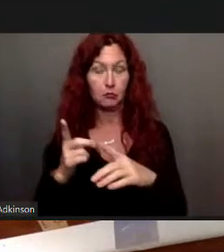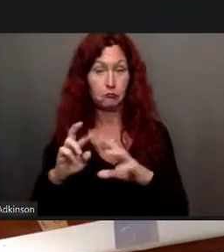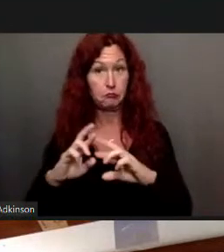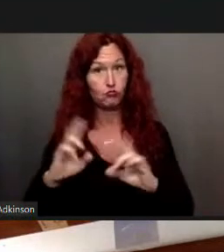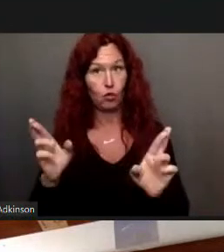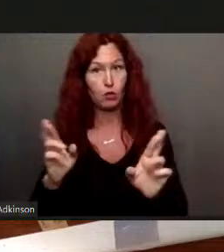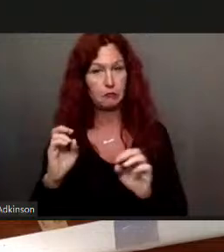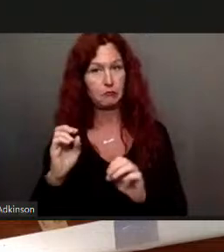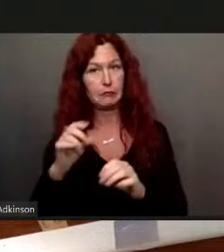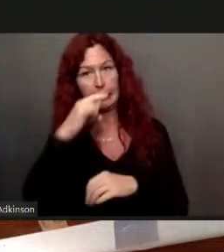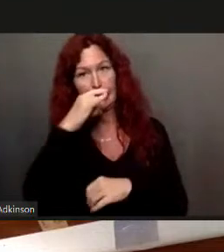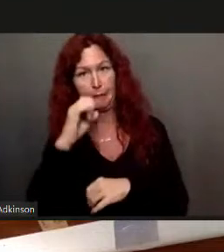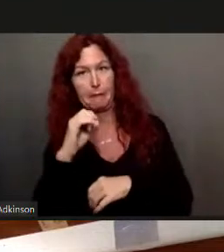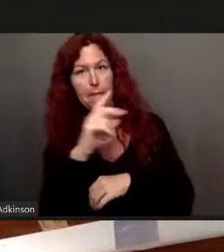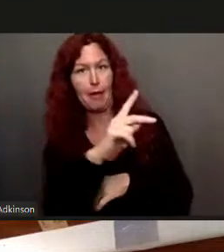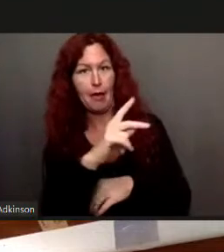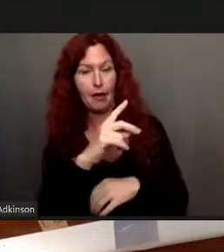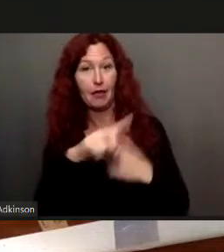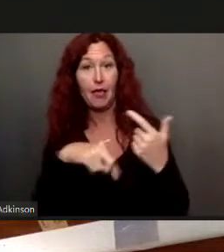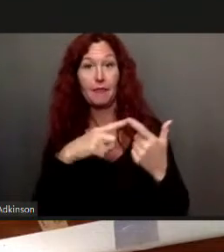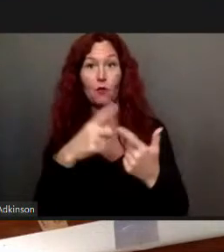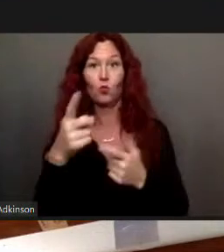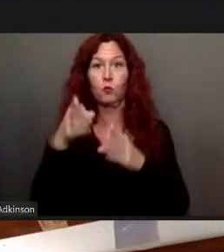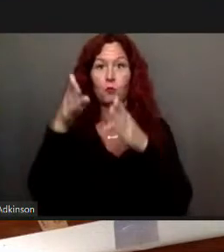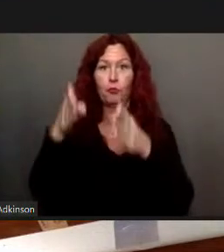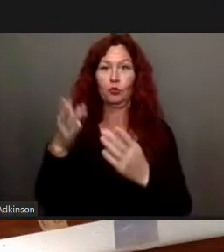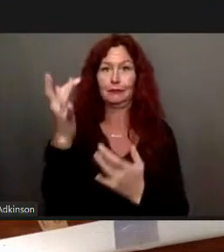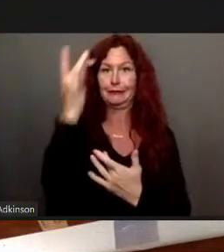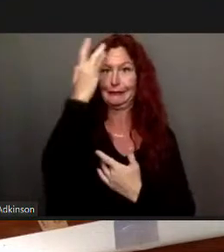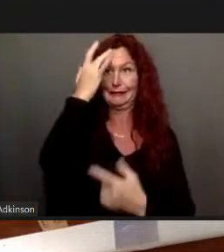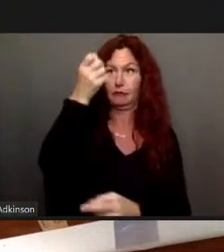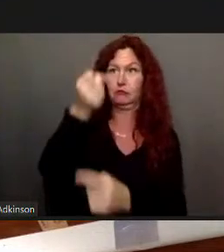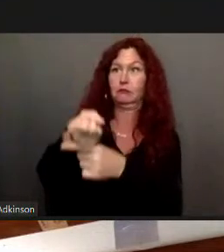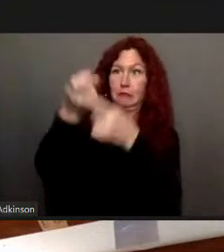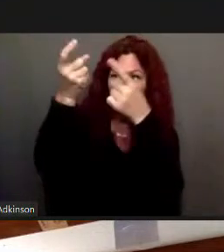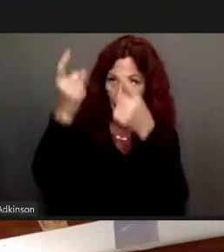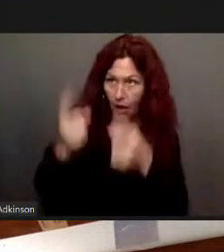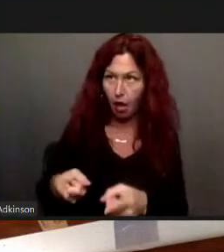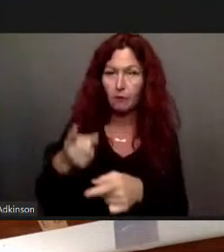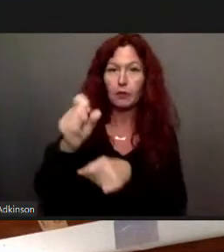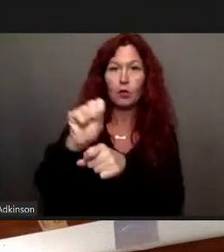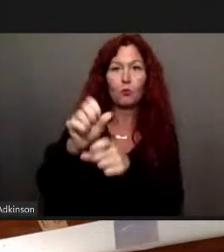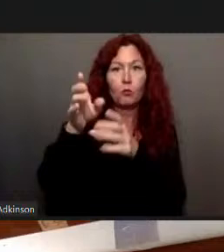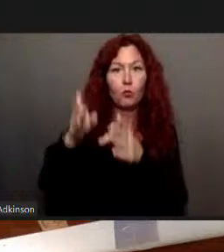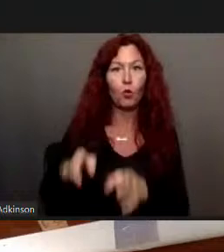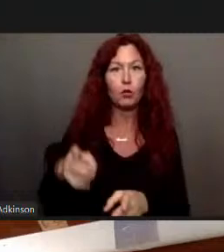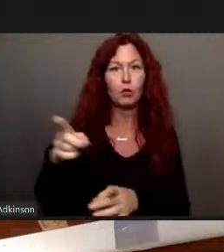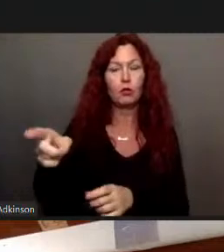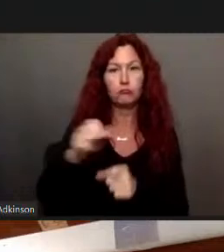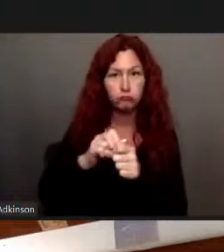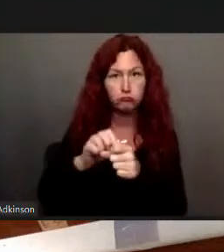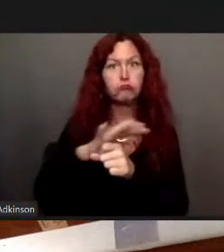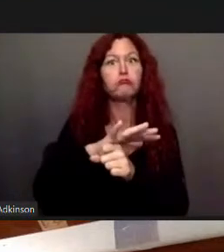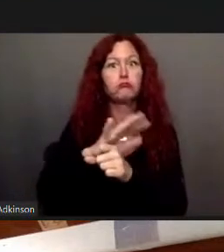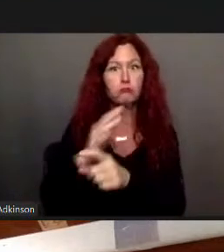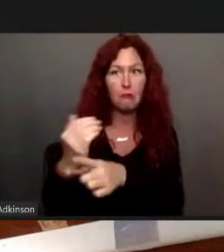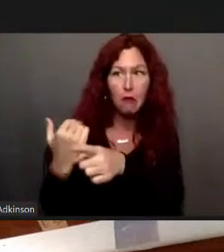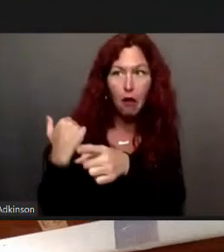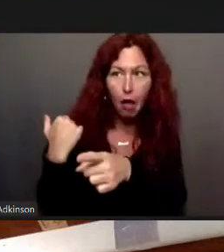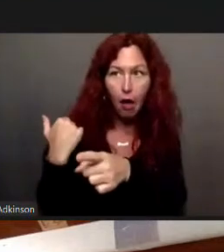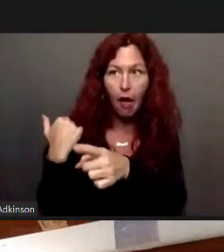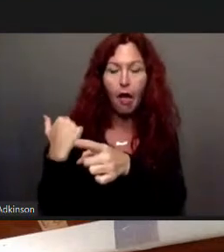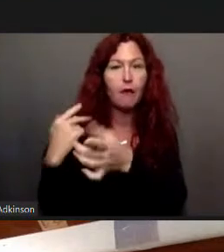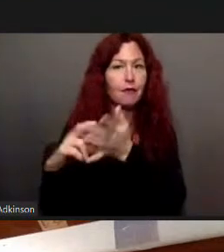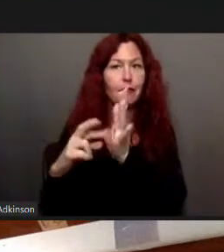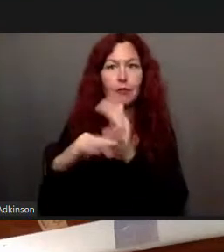there, and now it's been shut down. Can you confirm that? And then can you tell us why it was reopened?